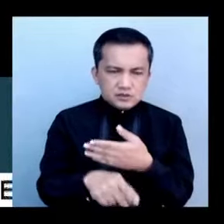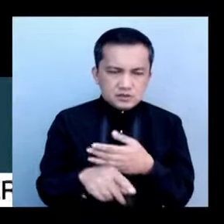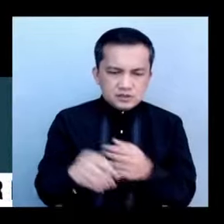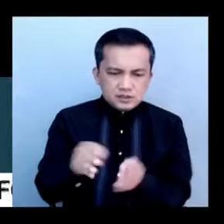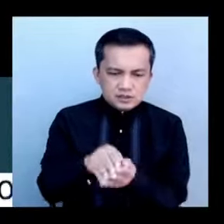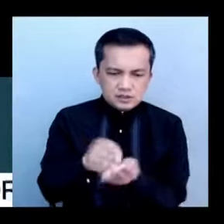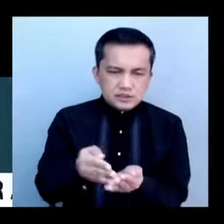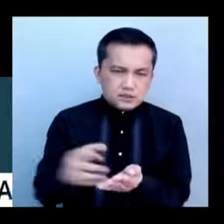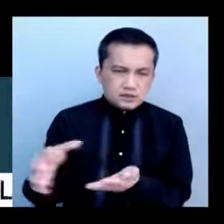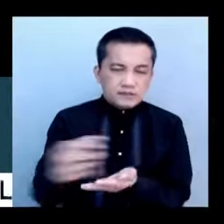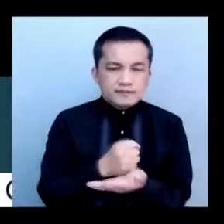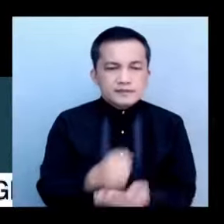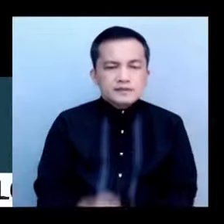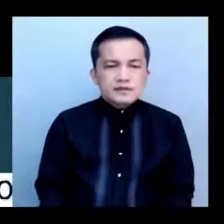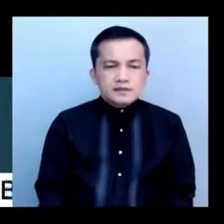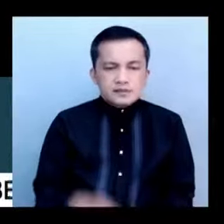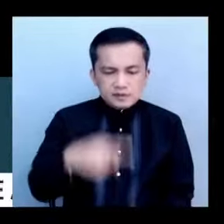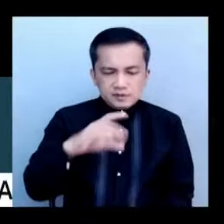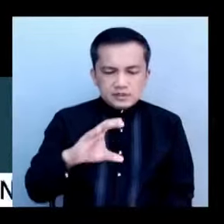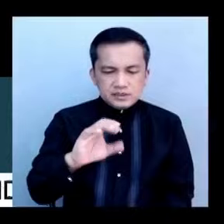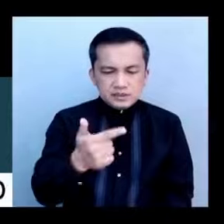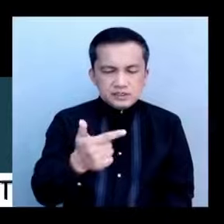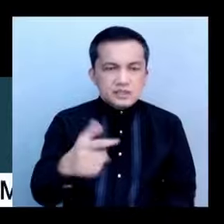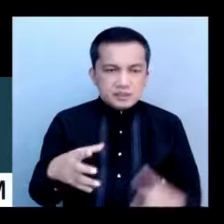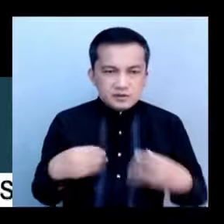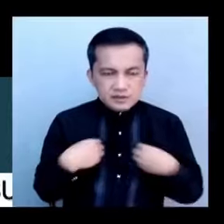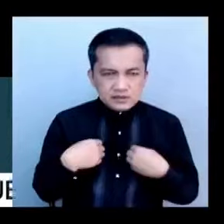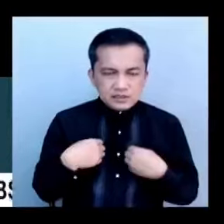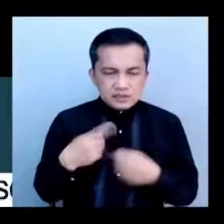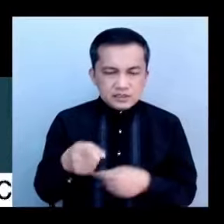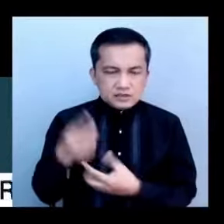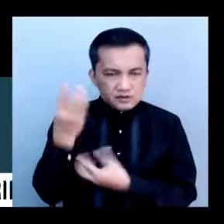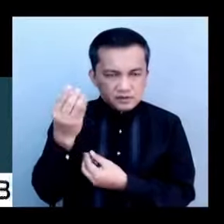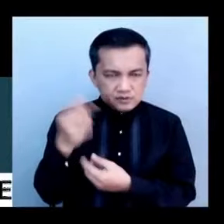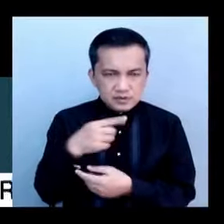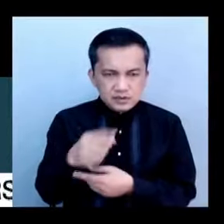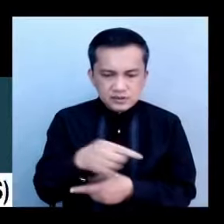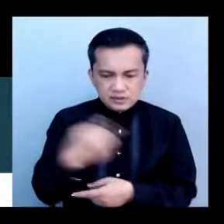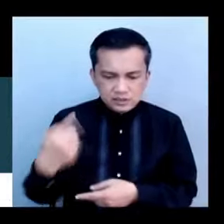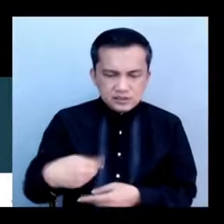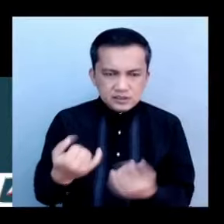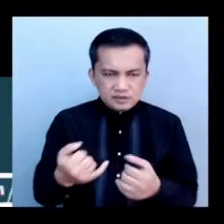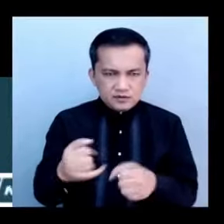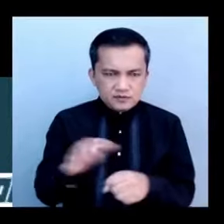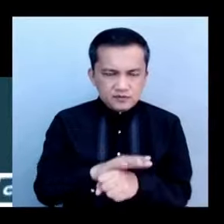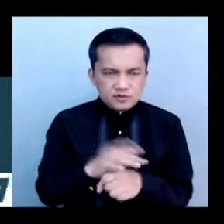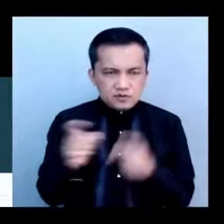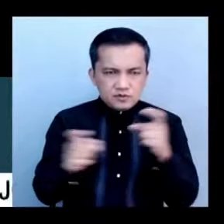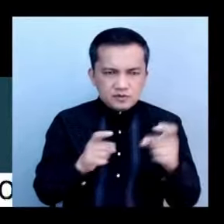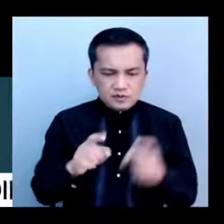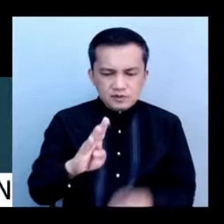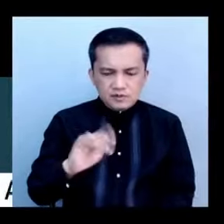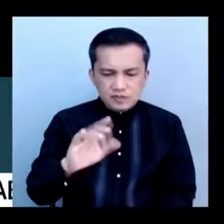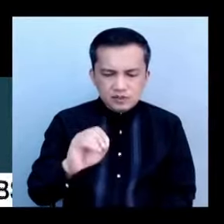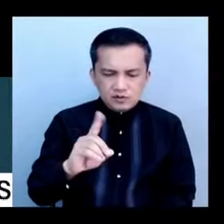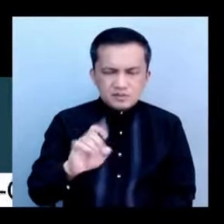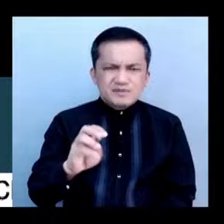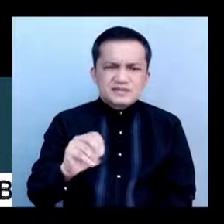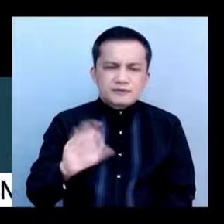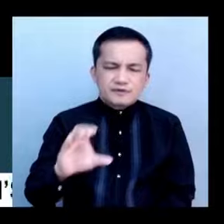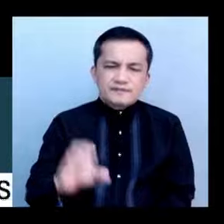gathered. The PCG admits the latest incident proves China now has full control of Bajo de Masinloc.